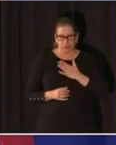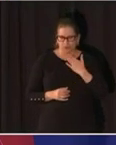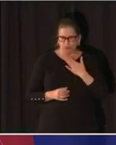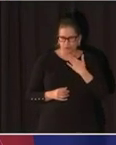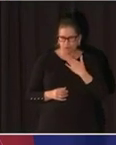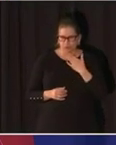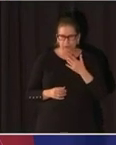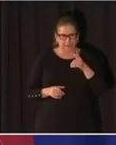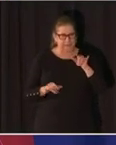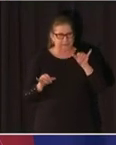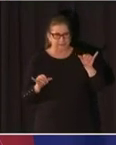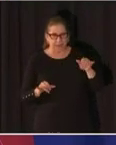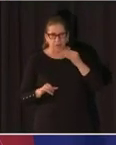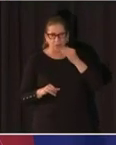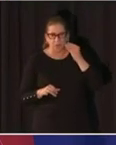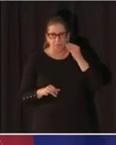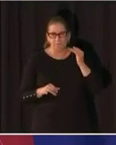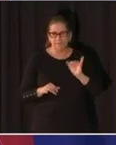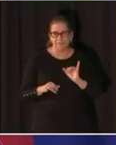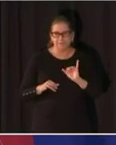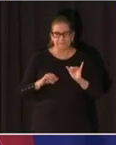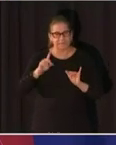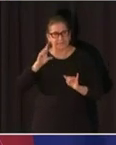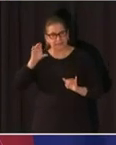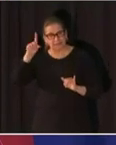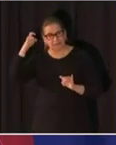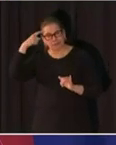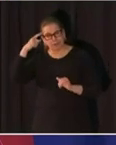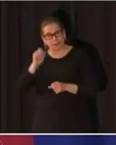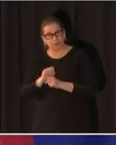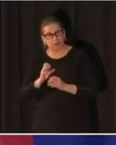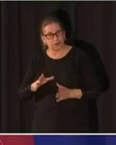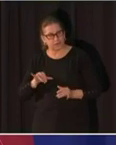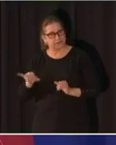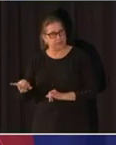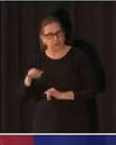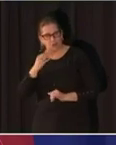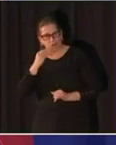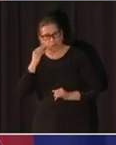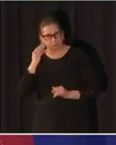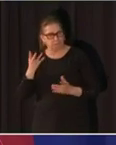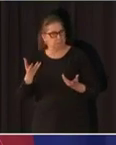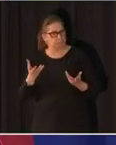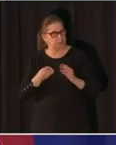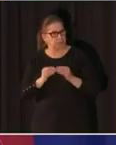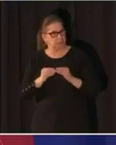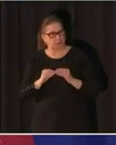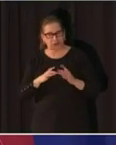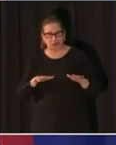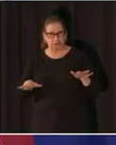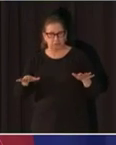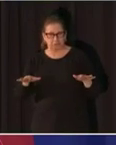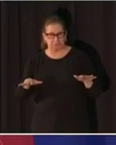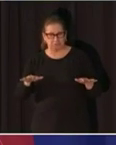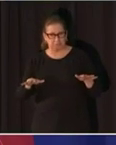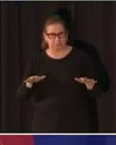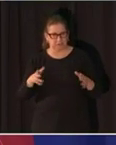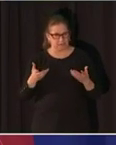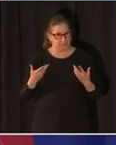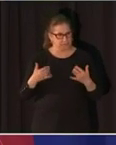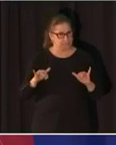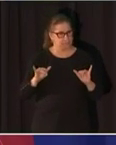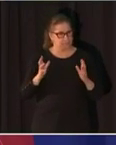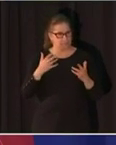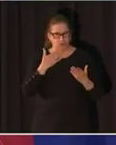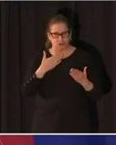our employees on telework. If it wasn't exactly the same day, it was close to it. So that was a good decision for the region. It's